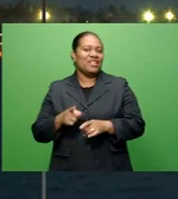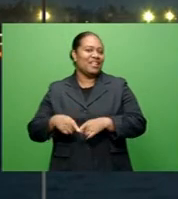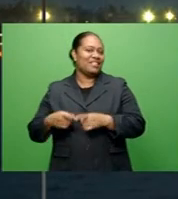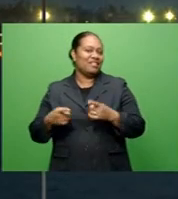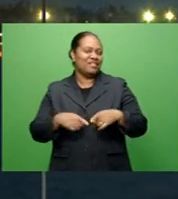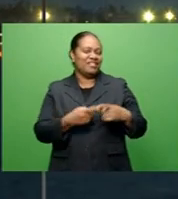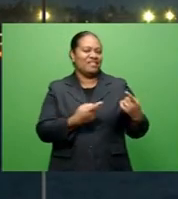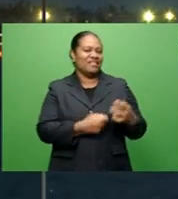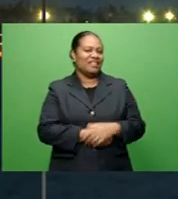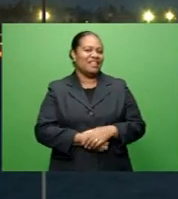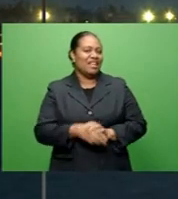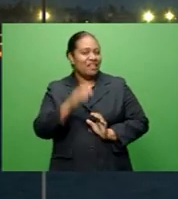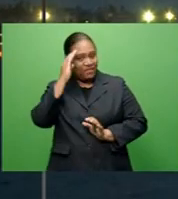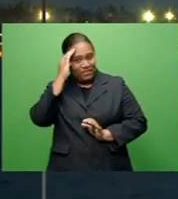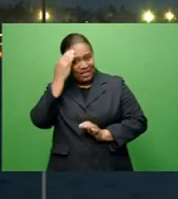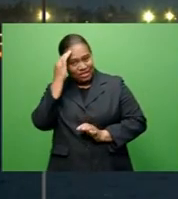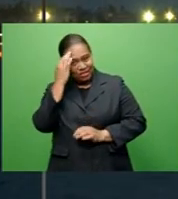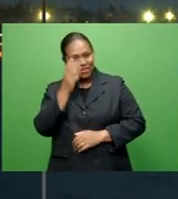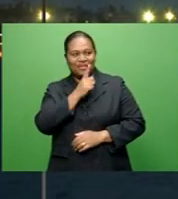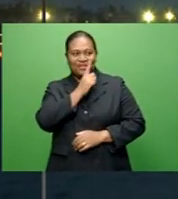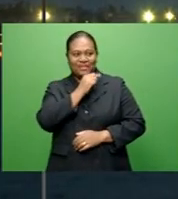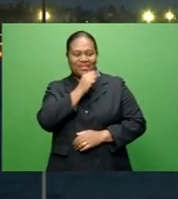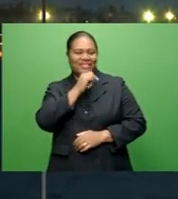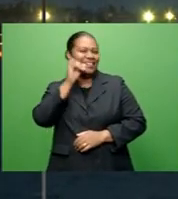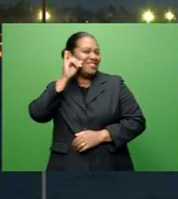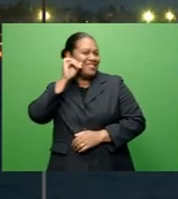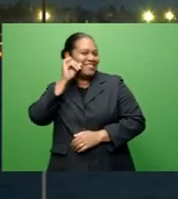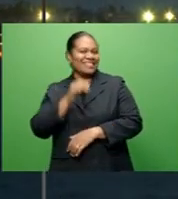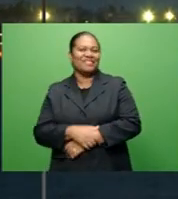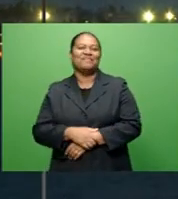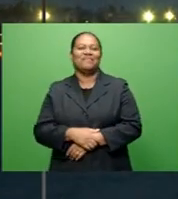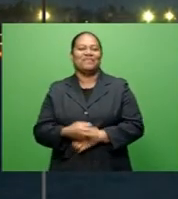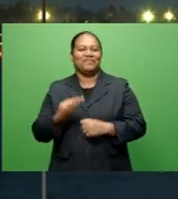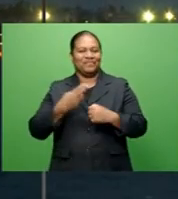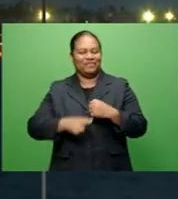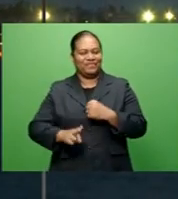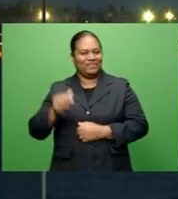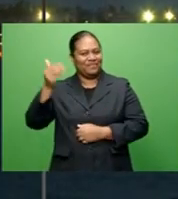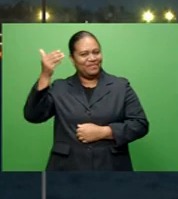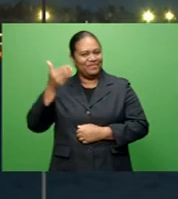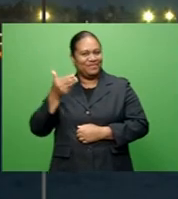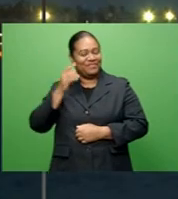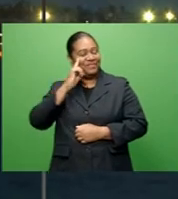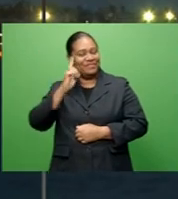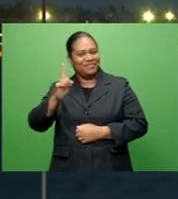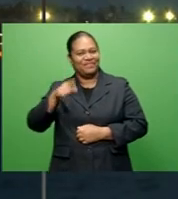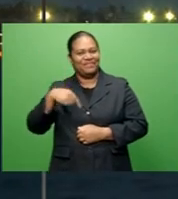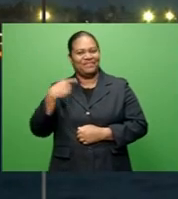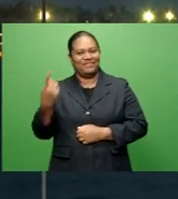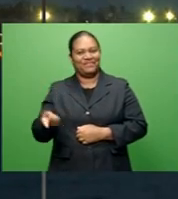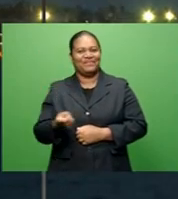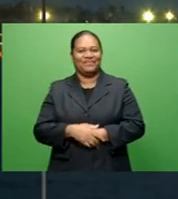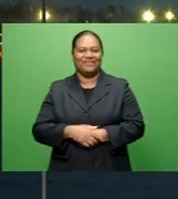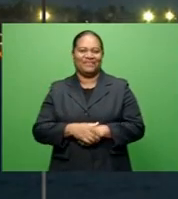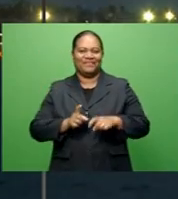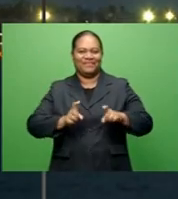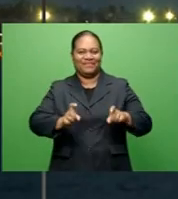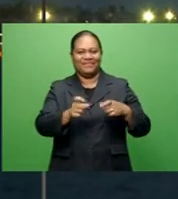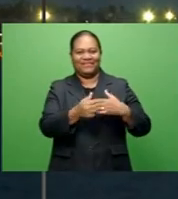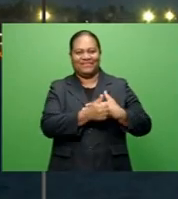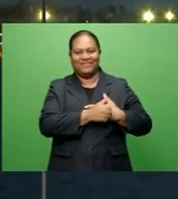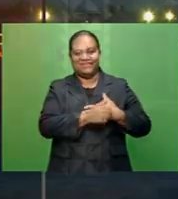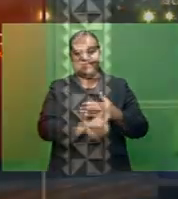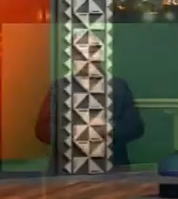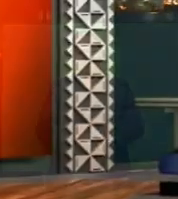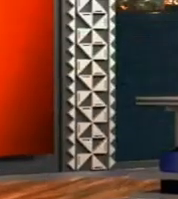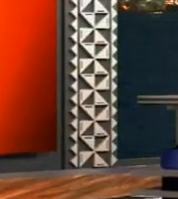media accounts, including Facebook, Twitter and Instagram. That's your news for this evening. I'll see you again tomorrow. Until then, stay safe. Moda